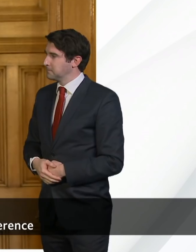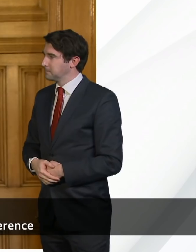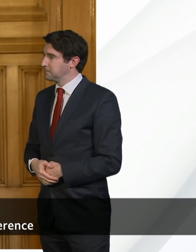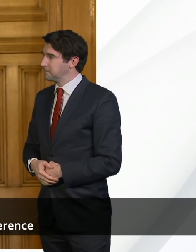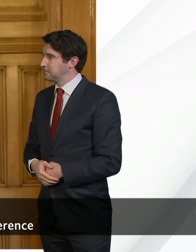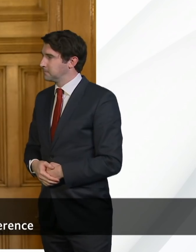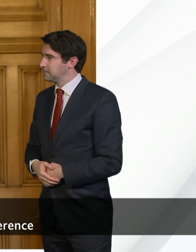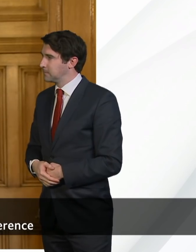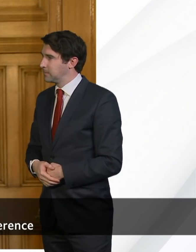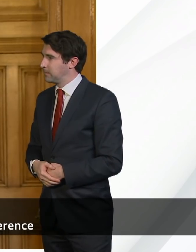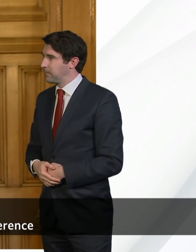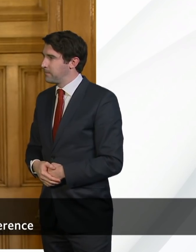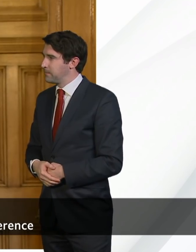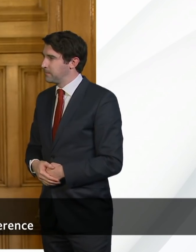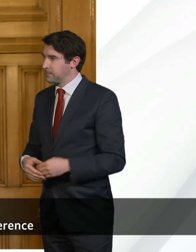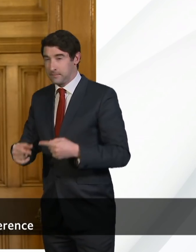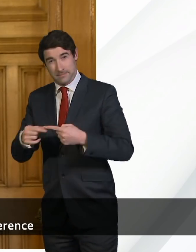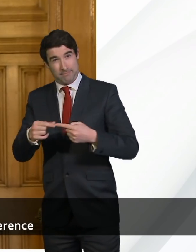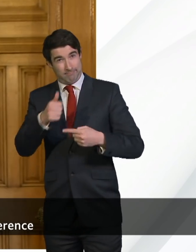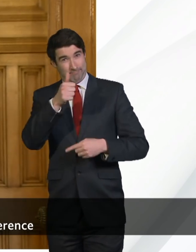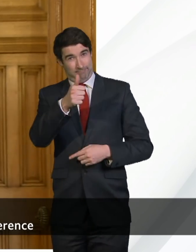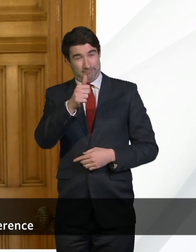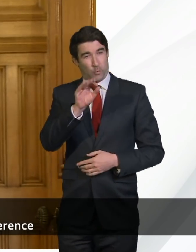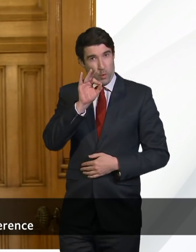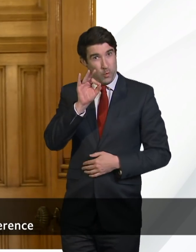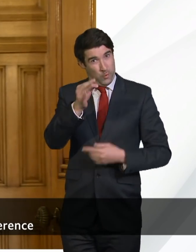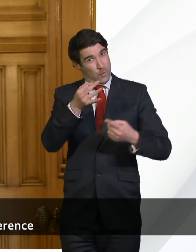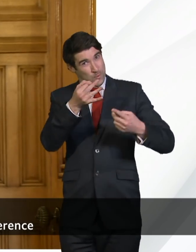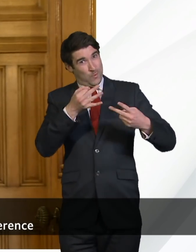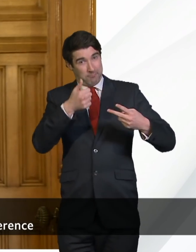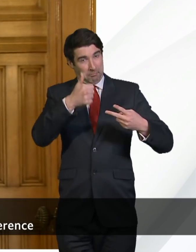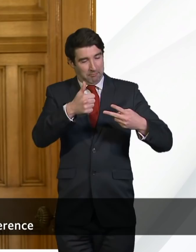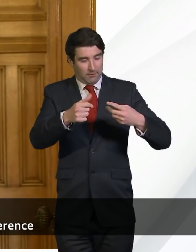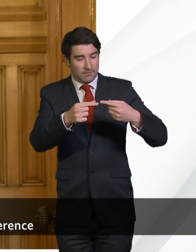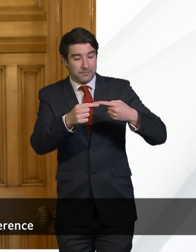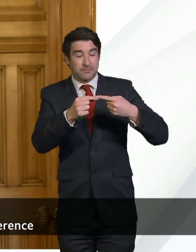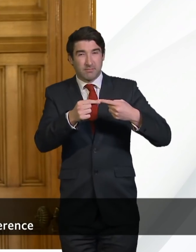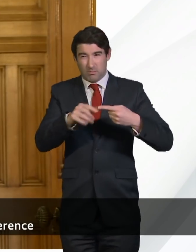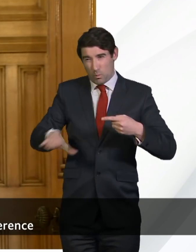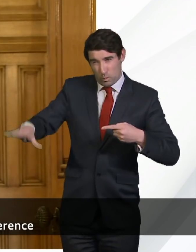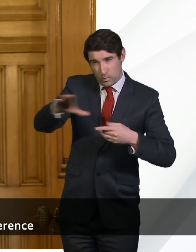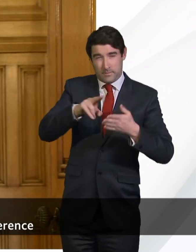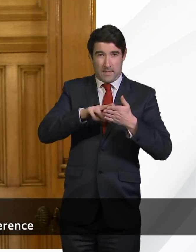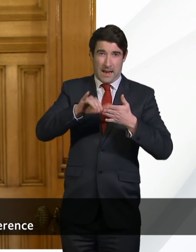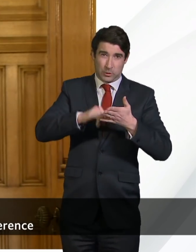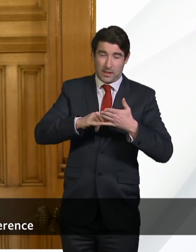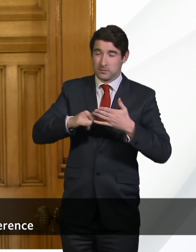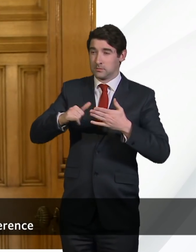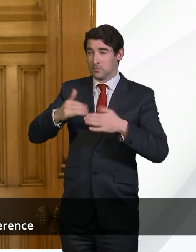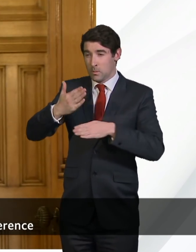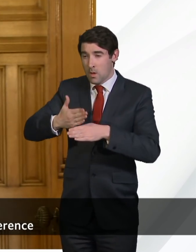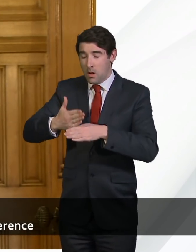carers and all those on the front line, as I paid tribute to in my earlier remarks, have done an amazing job. We're obviously doing everything we